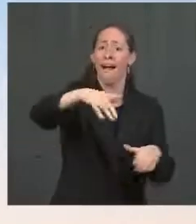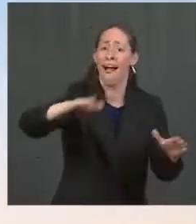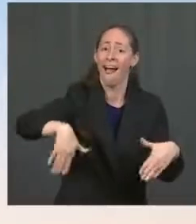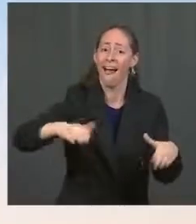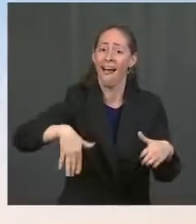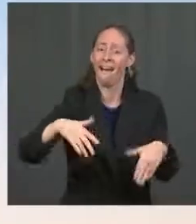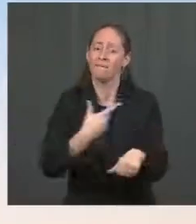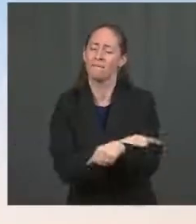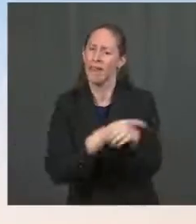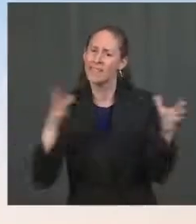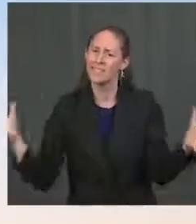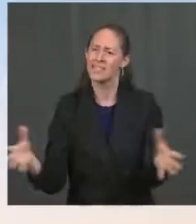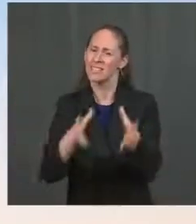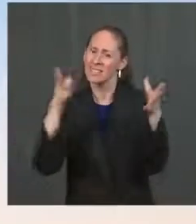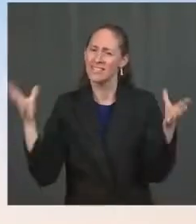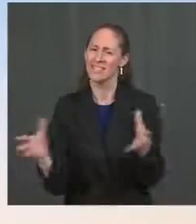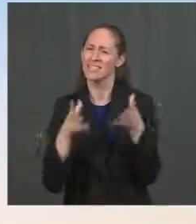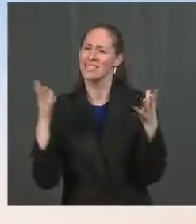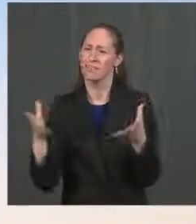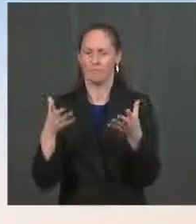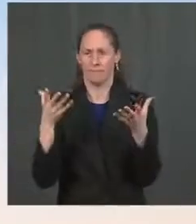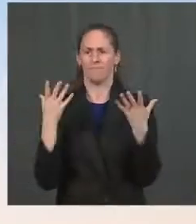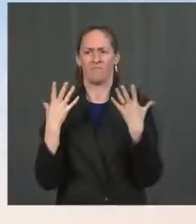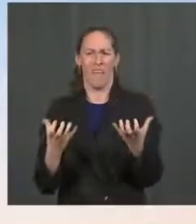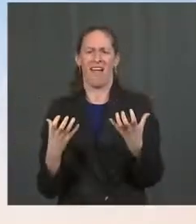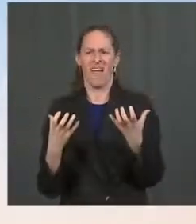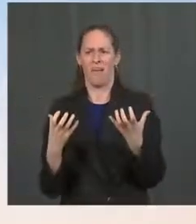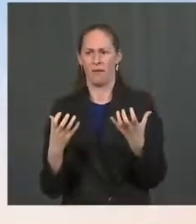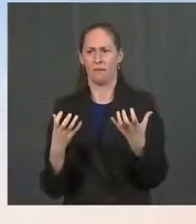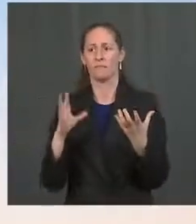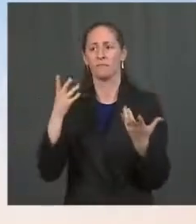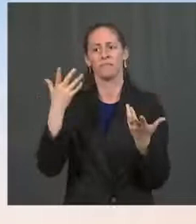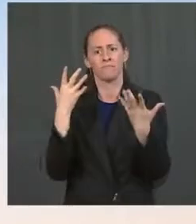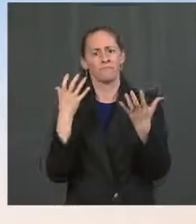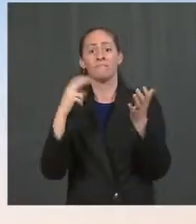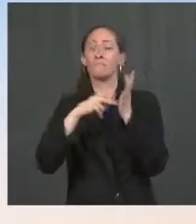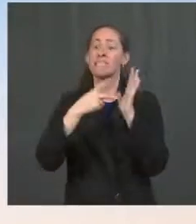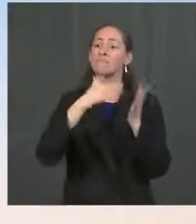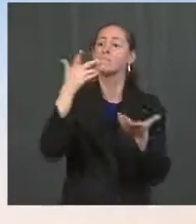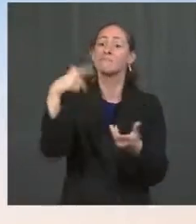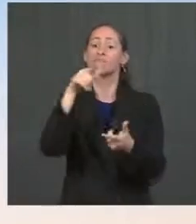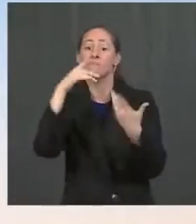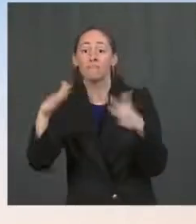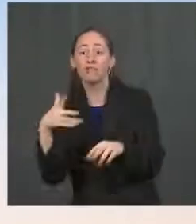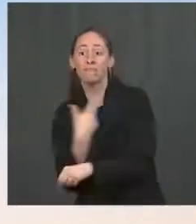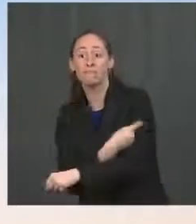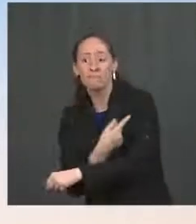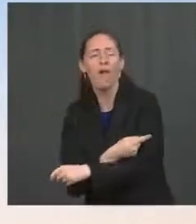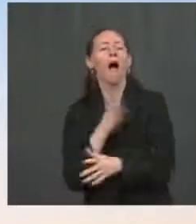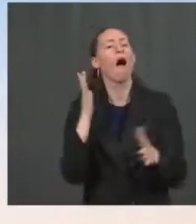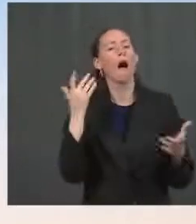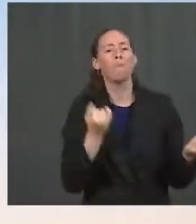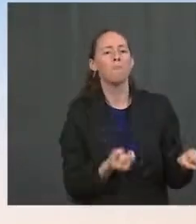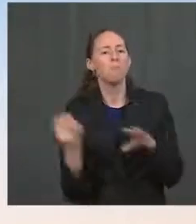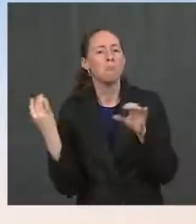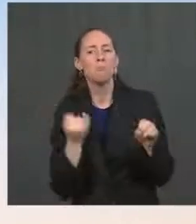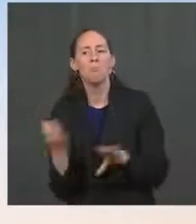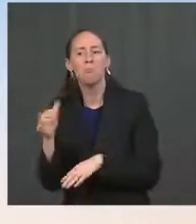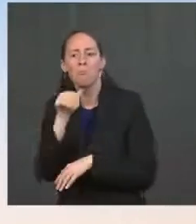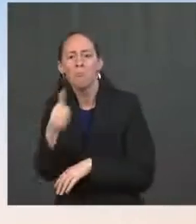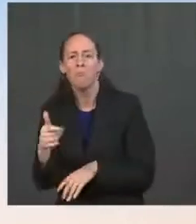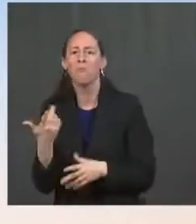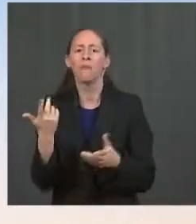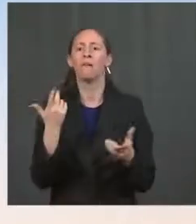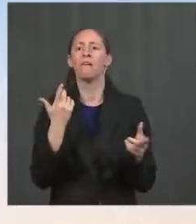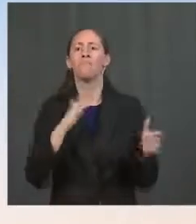We want to reduce that number, decrease hospitalizations and deaths, and allow our children to go to school safely, and of course keep our economy